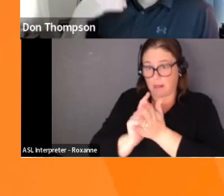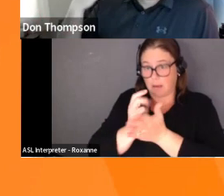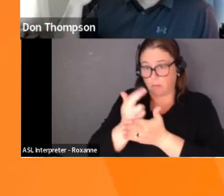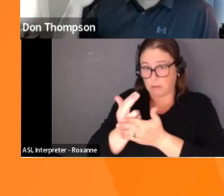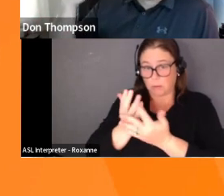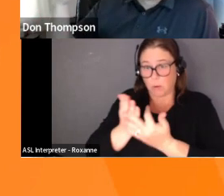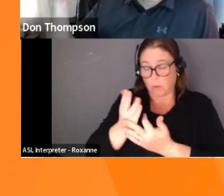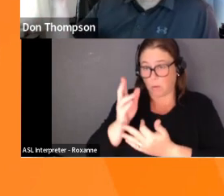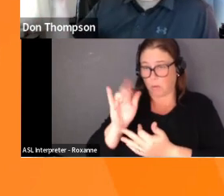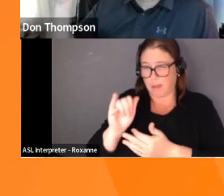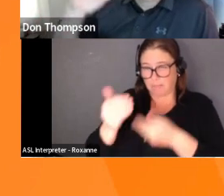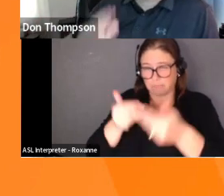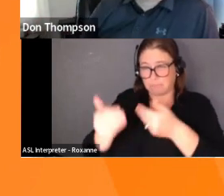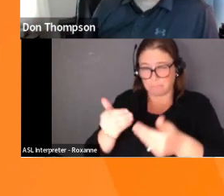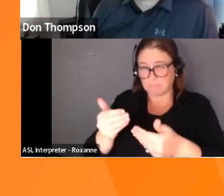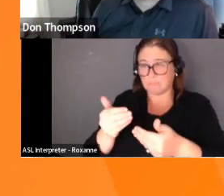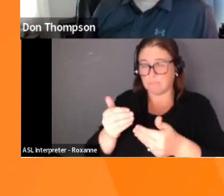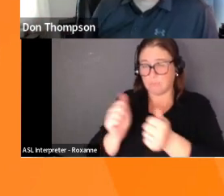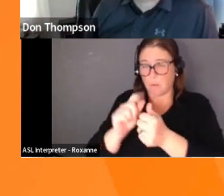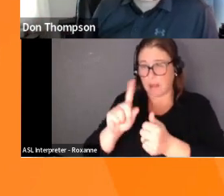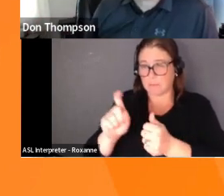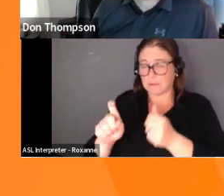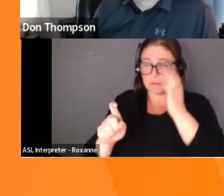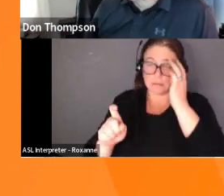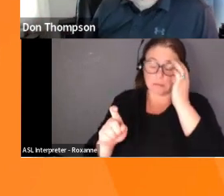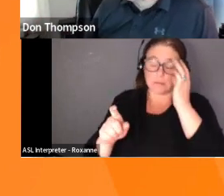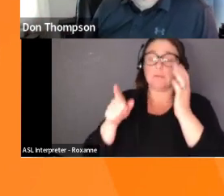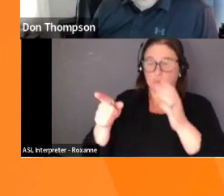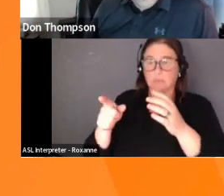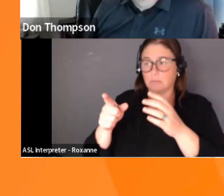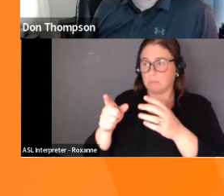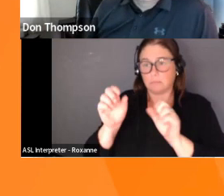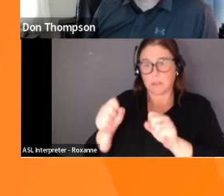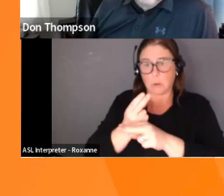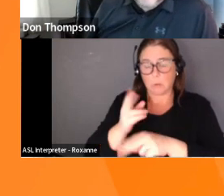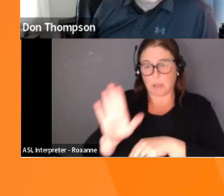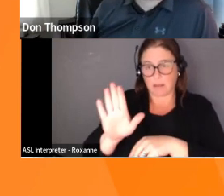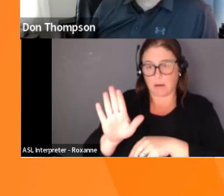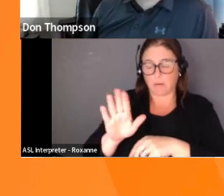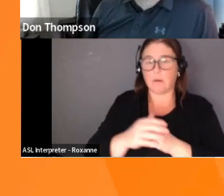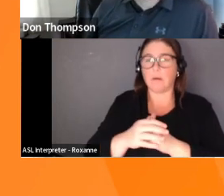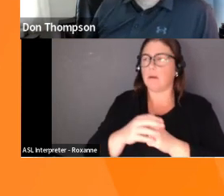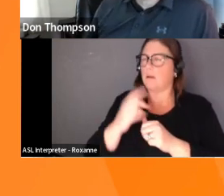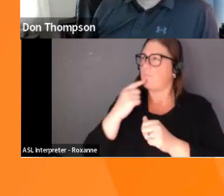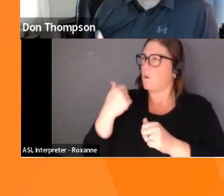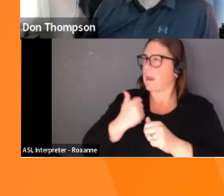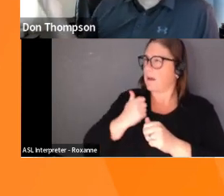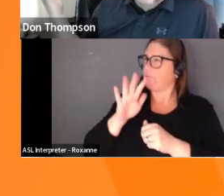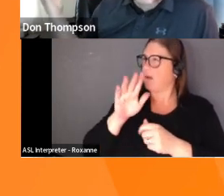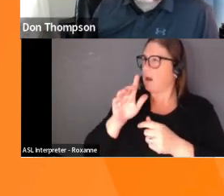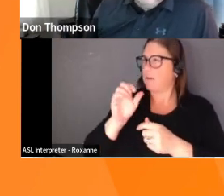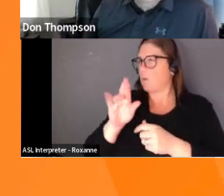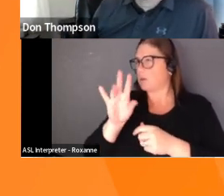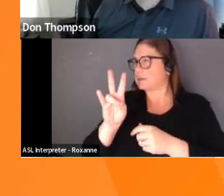there, there's 5 or 7 different legal firms in that do this for Canada. And I think I've had clients use